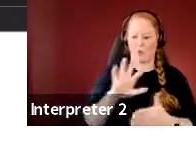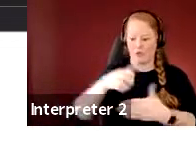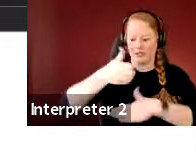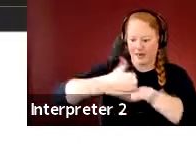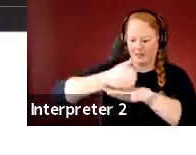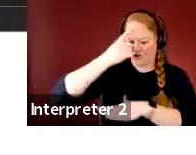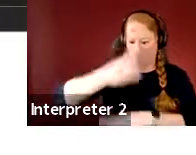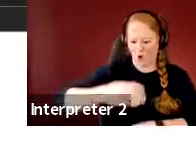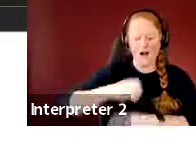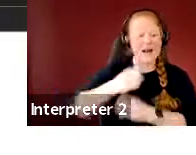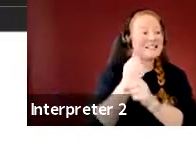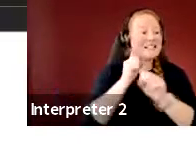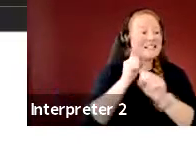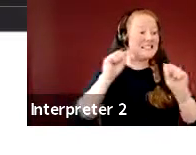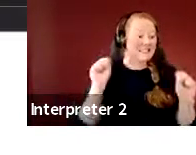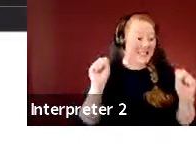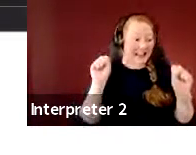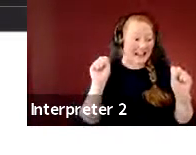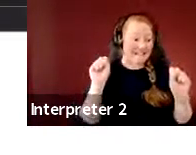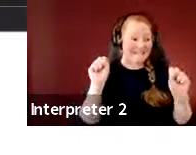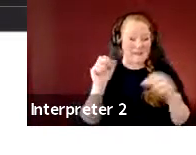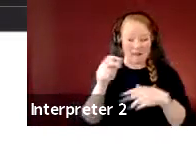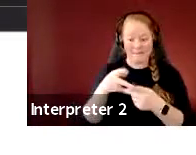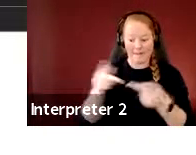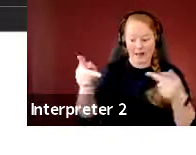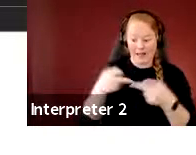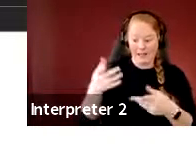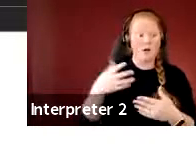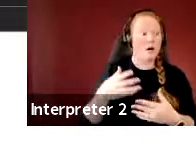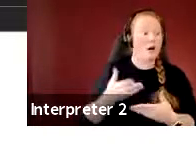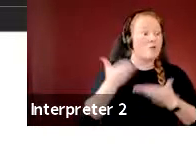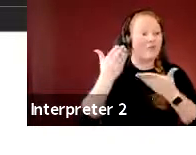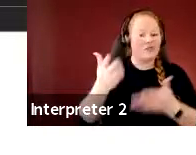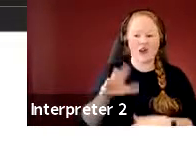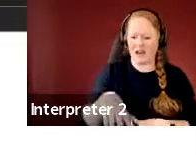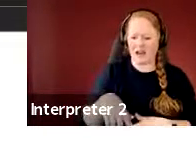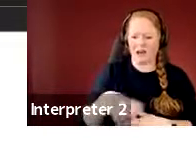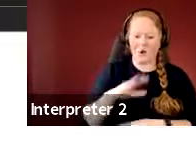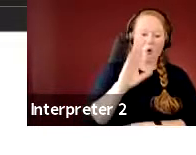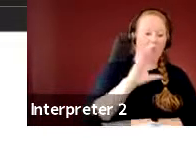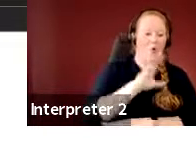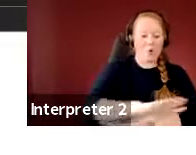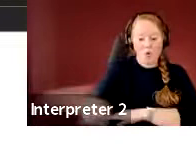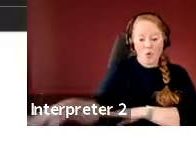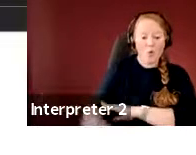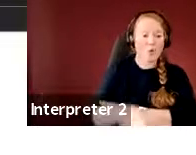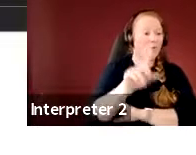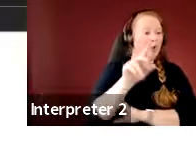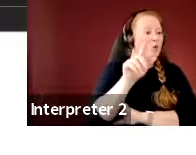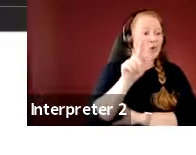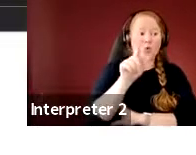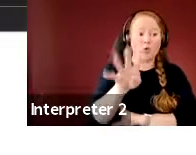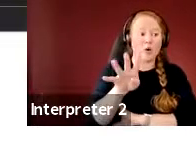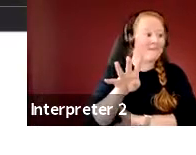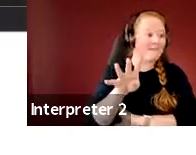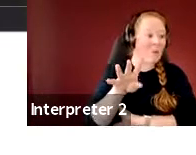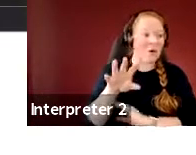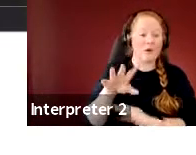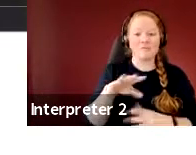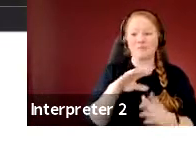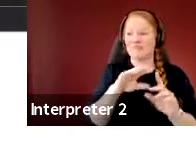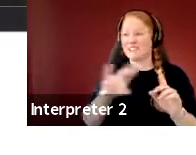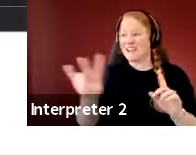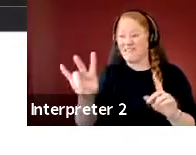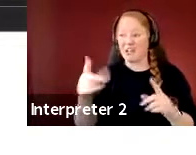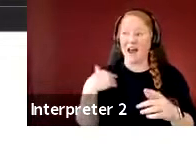to provide 24/7 walk-in option for those seeking shelter. Third, that there be a community outreach